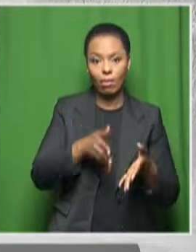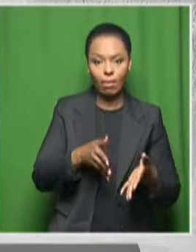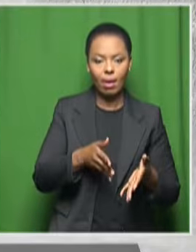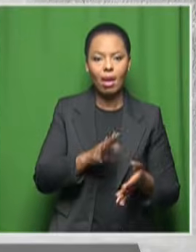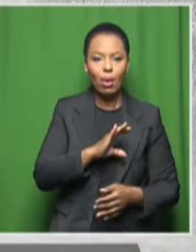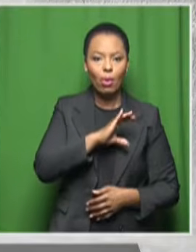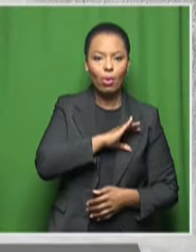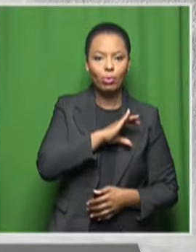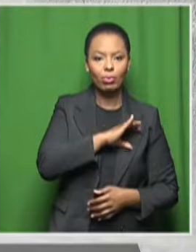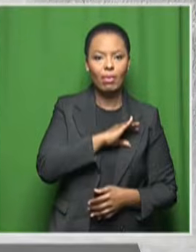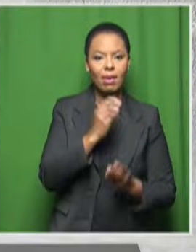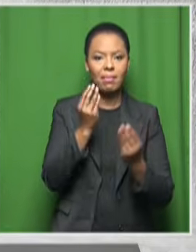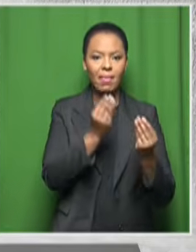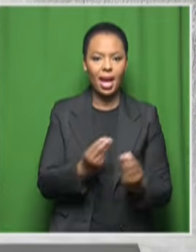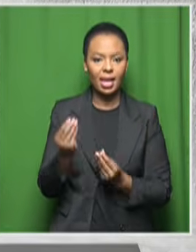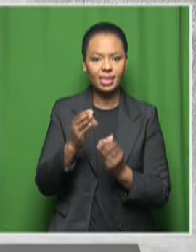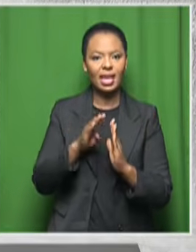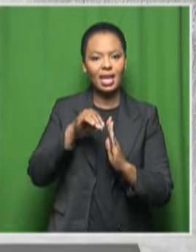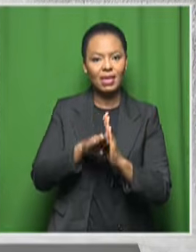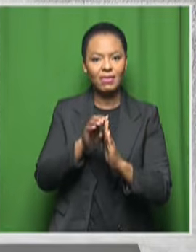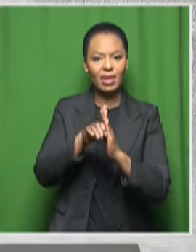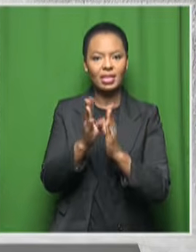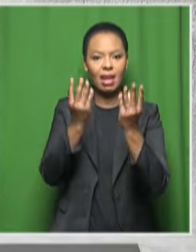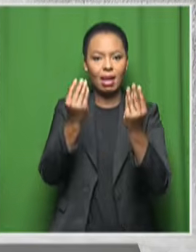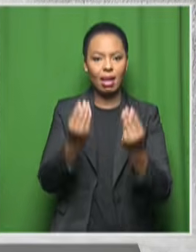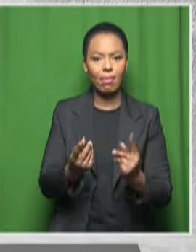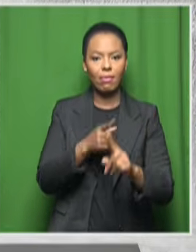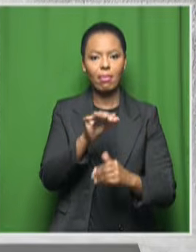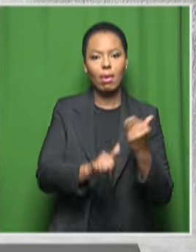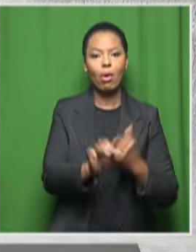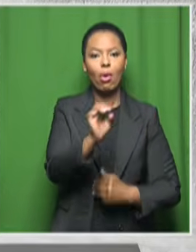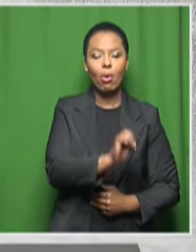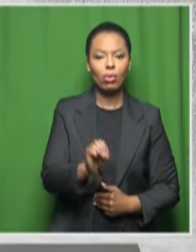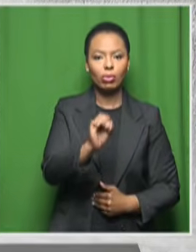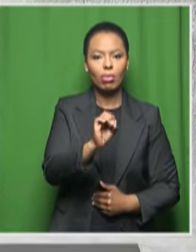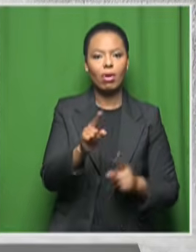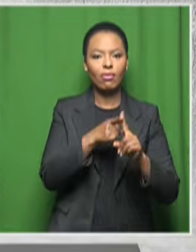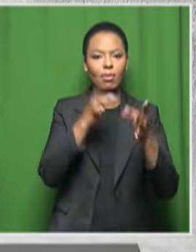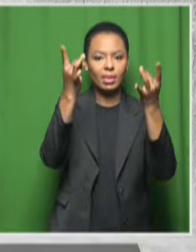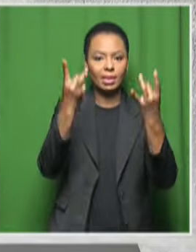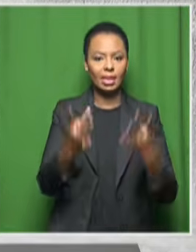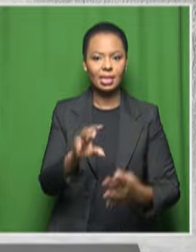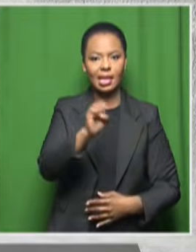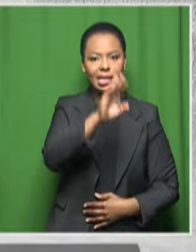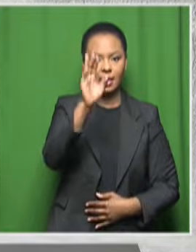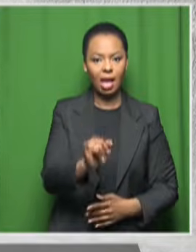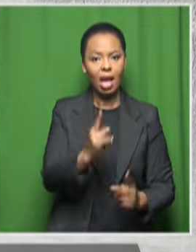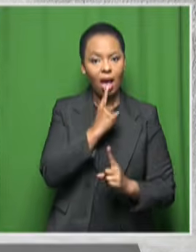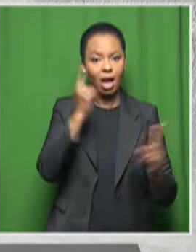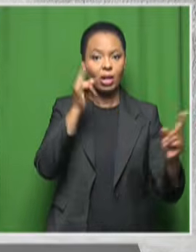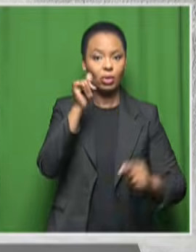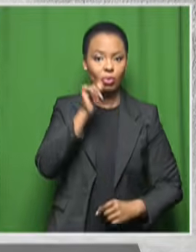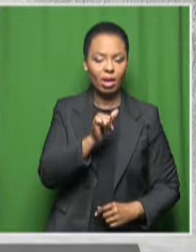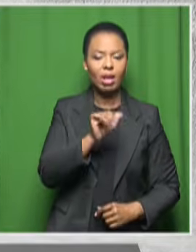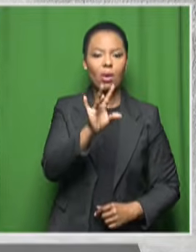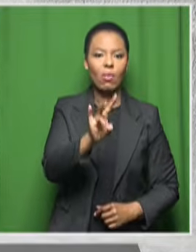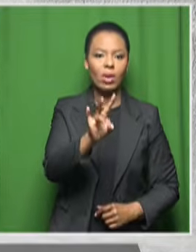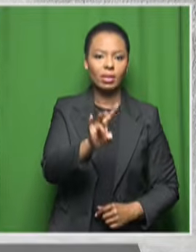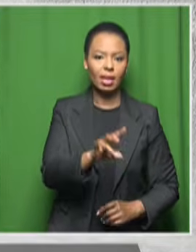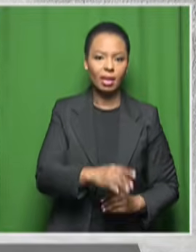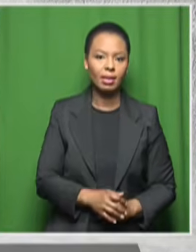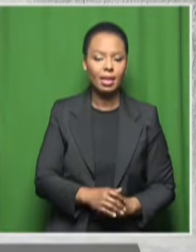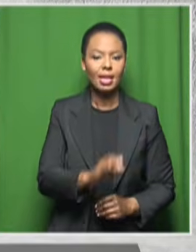price inflation numbers for the month of October from Stats SA that will be out on Wednesday. A marginal increase in the